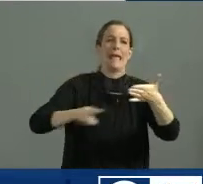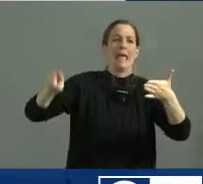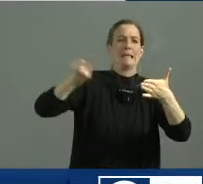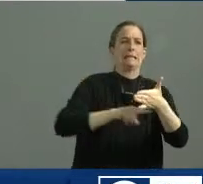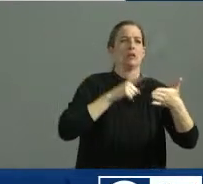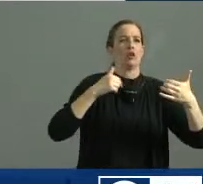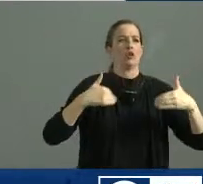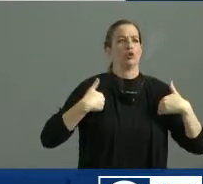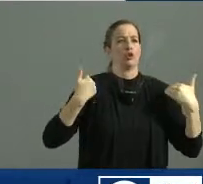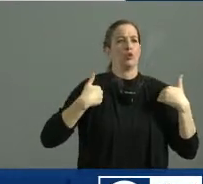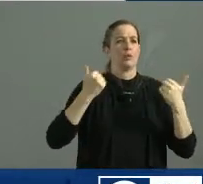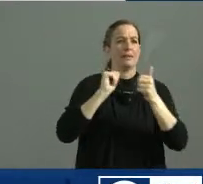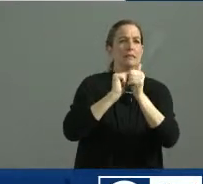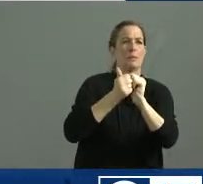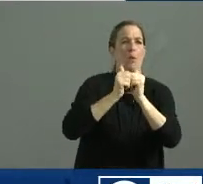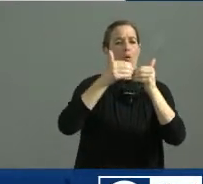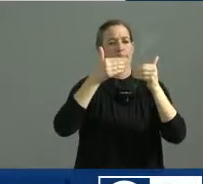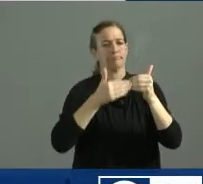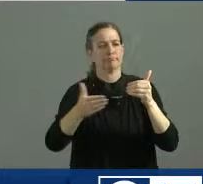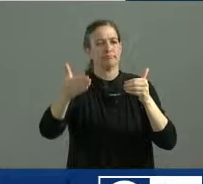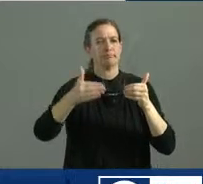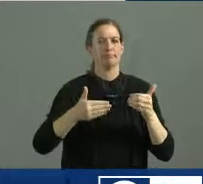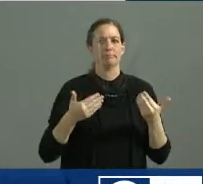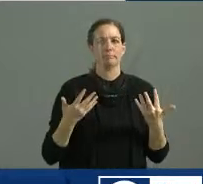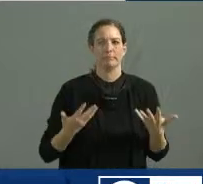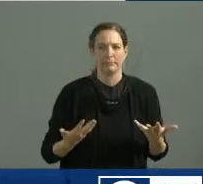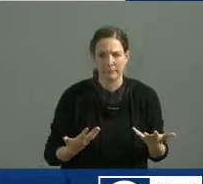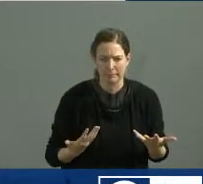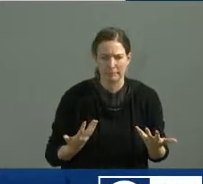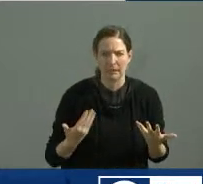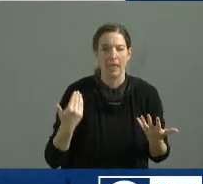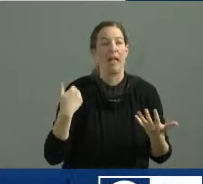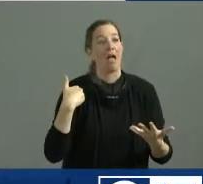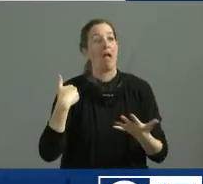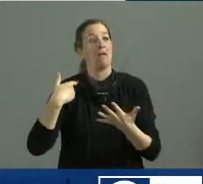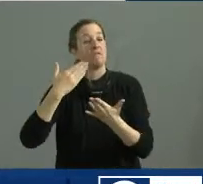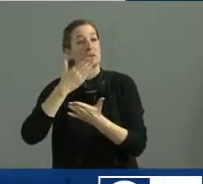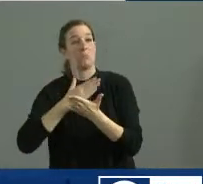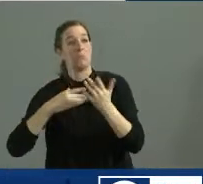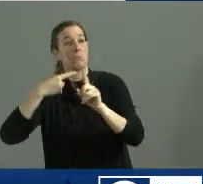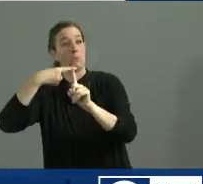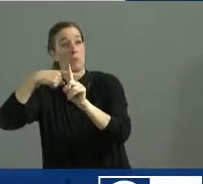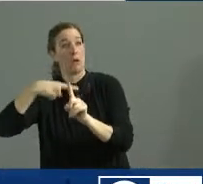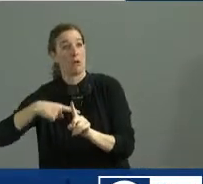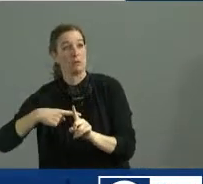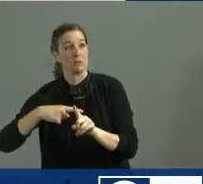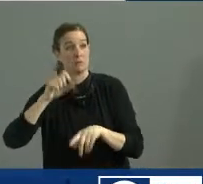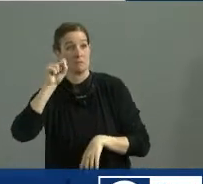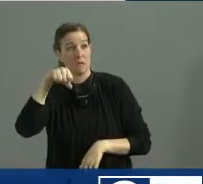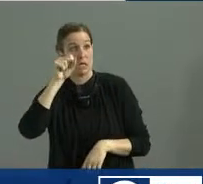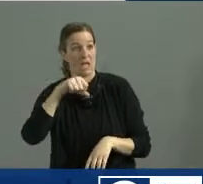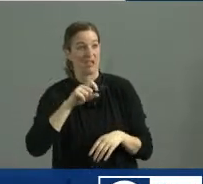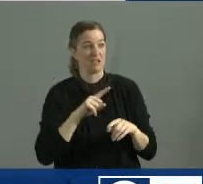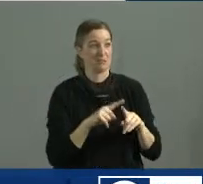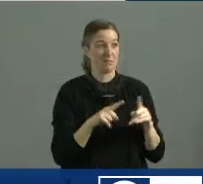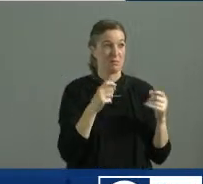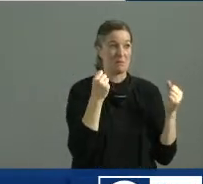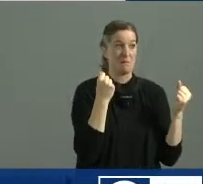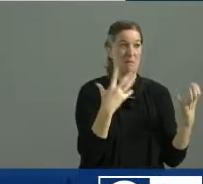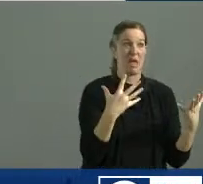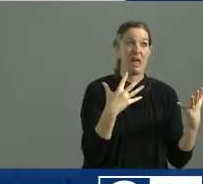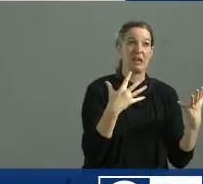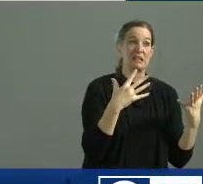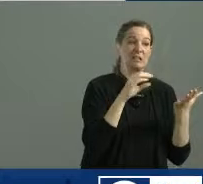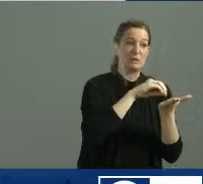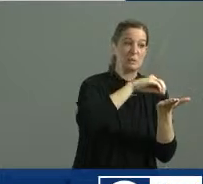lot of positives to that. But now you have a lot of students who are going to miss out